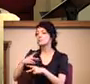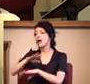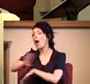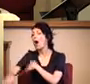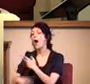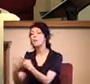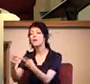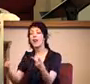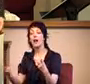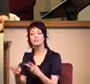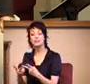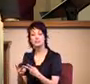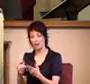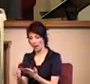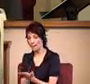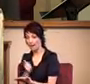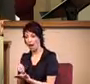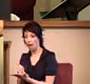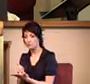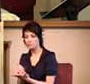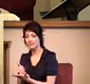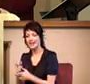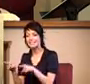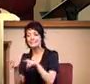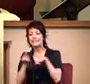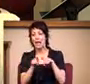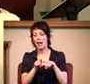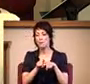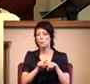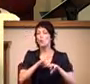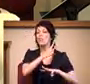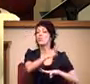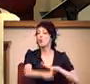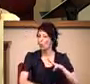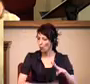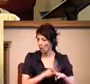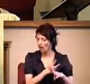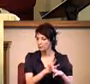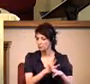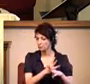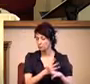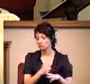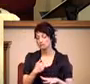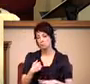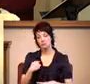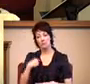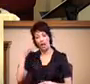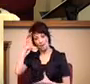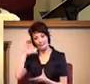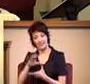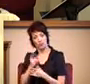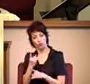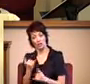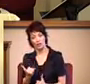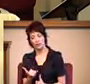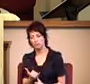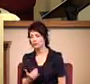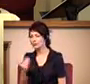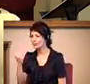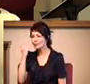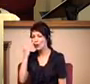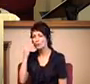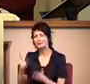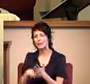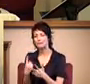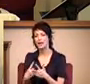And so it is with the world, I believe, right now. Do you know that, you know, in the midst of all kind of this hopeless feelings, you know,